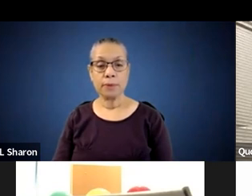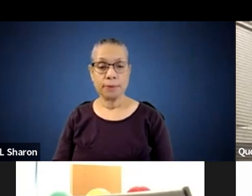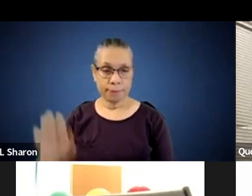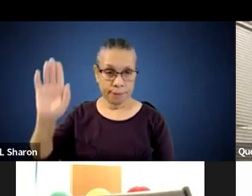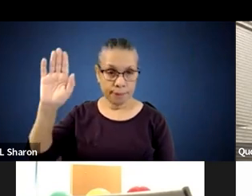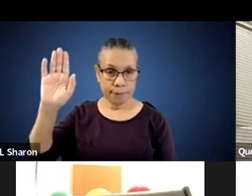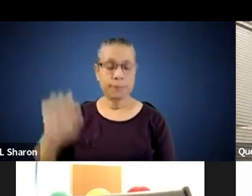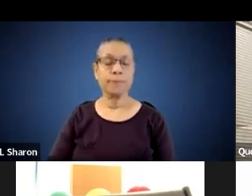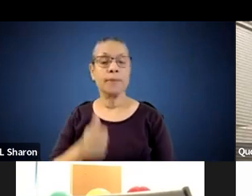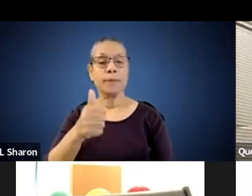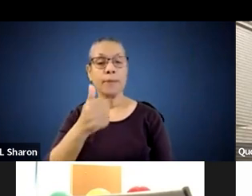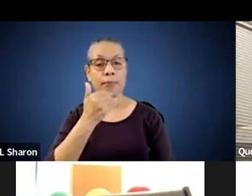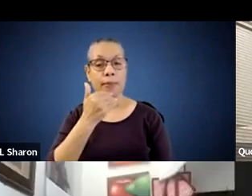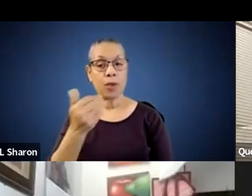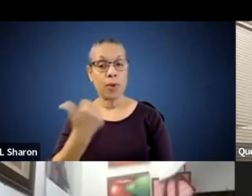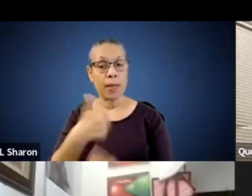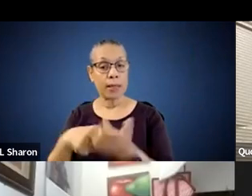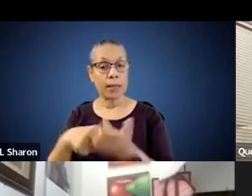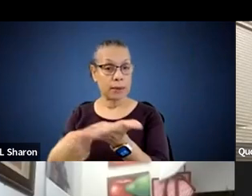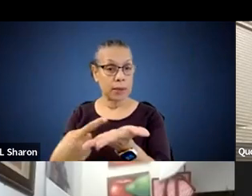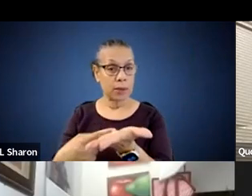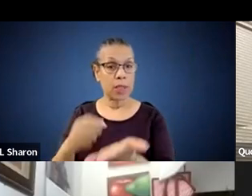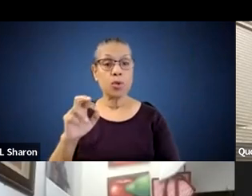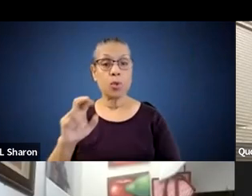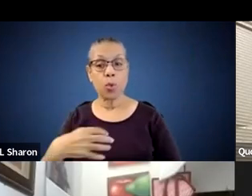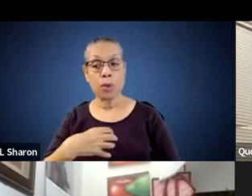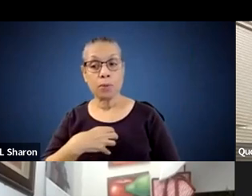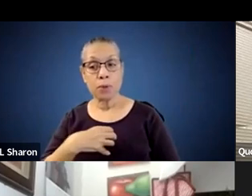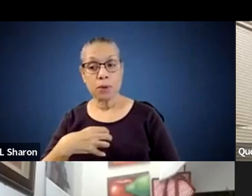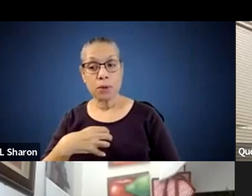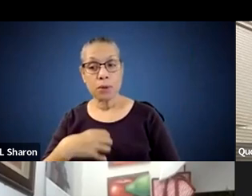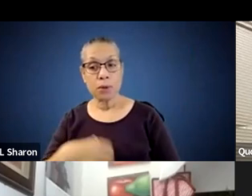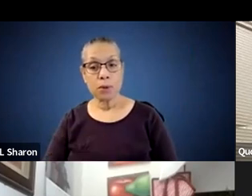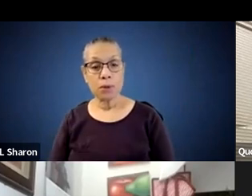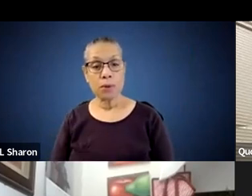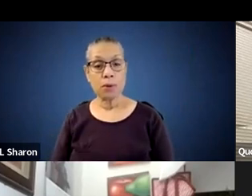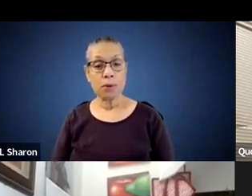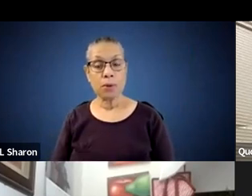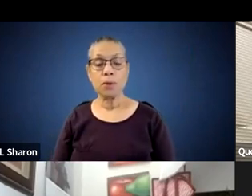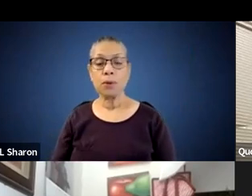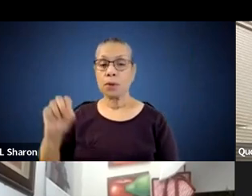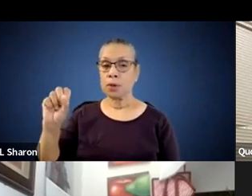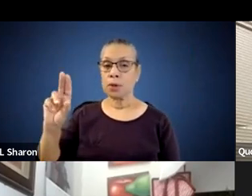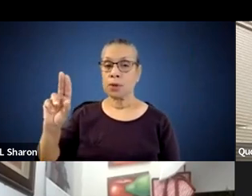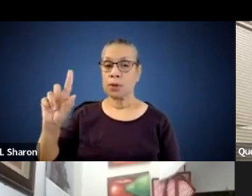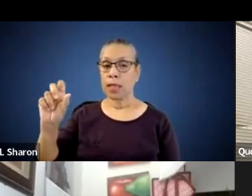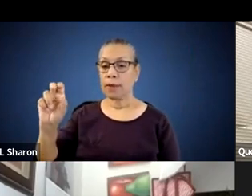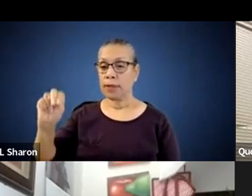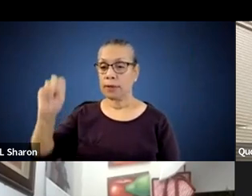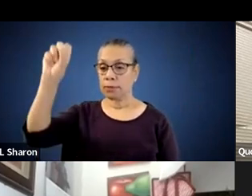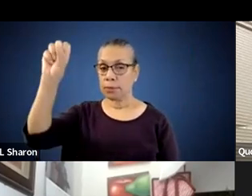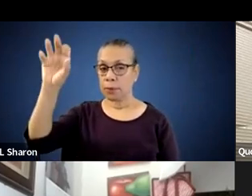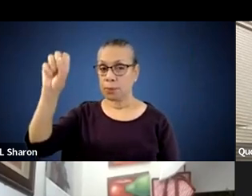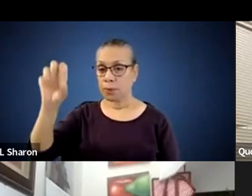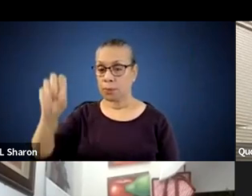thank you is there any discussion or objection to the motion Miss Sullivan will you please call the roll